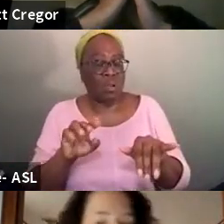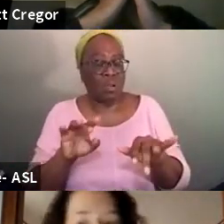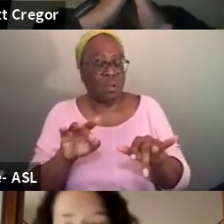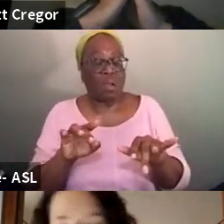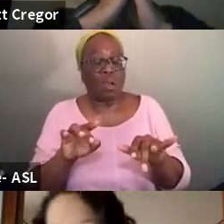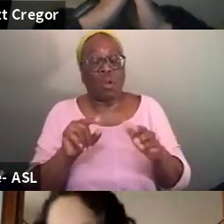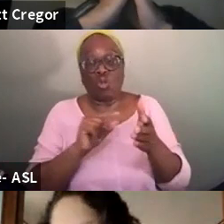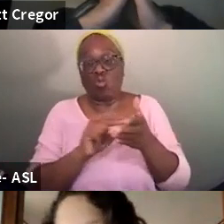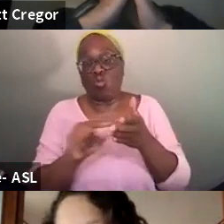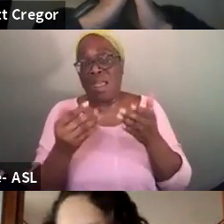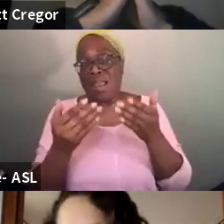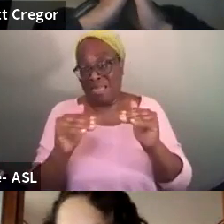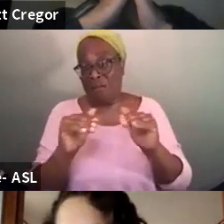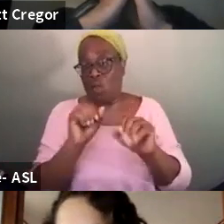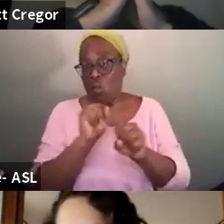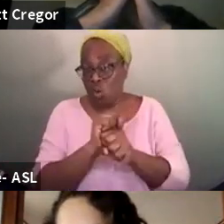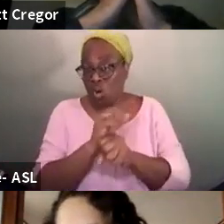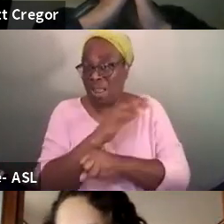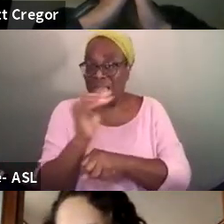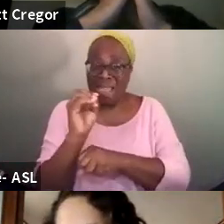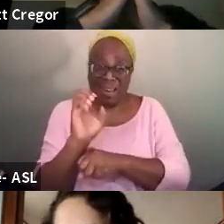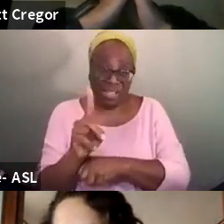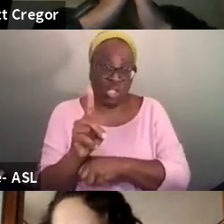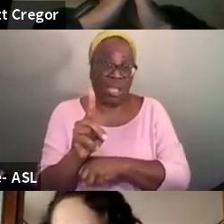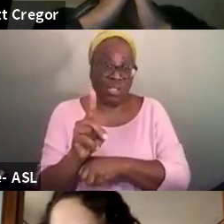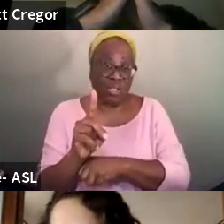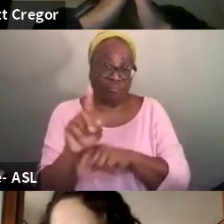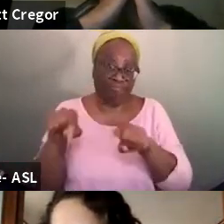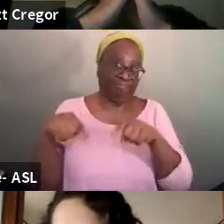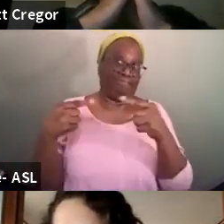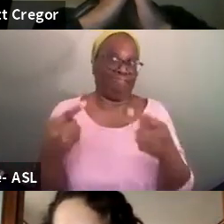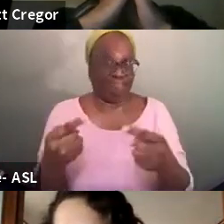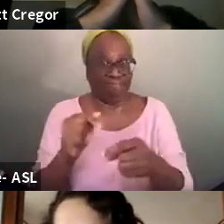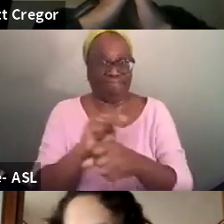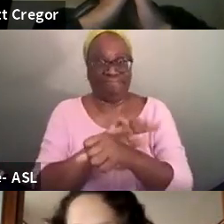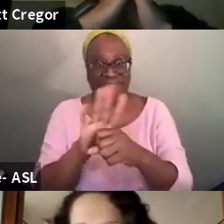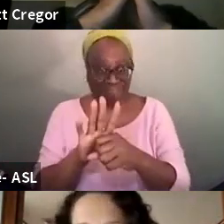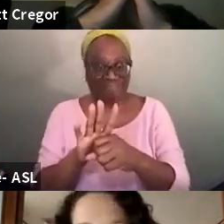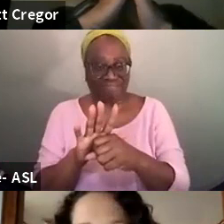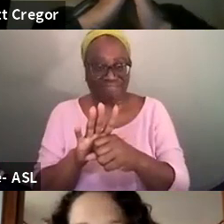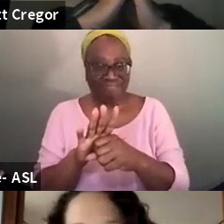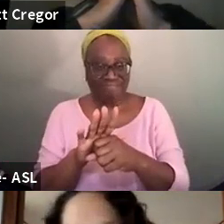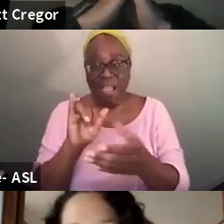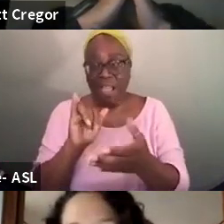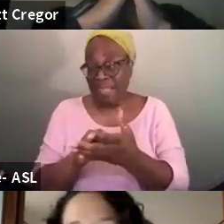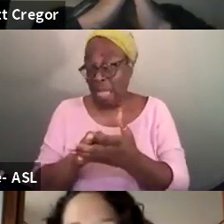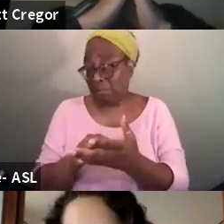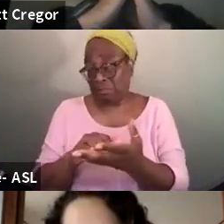grade level work and education throughout this pandemic that their private